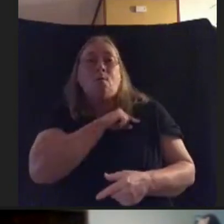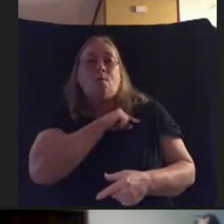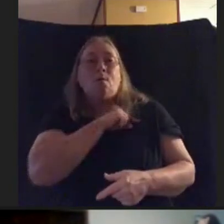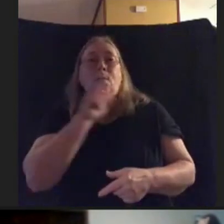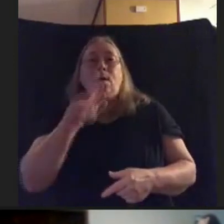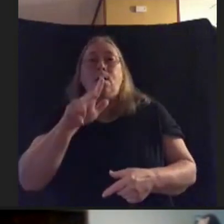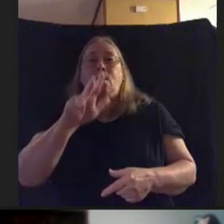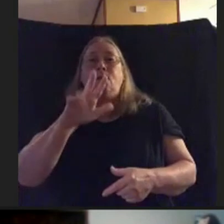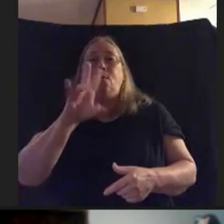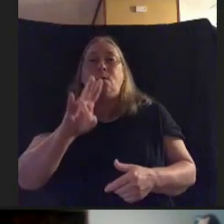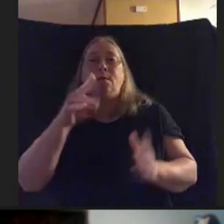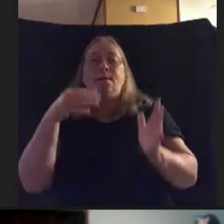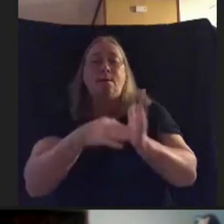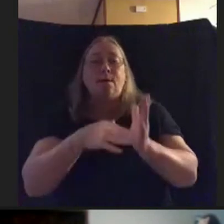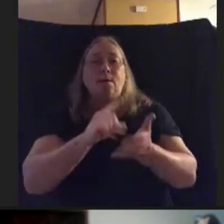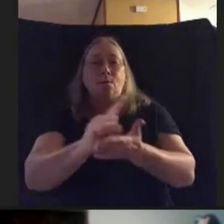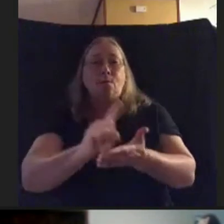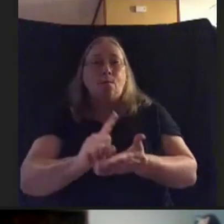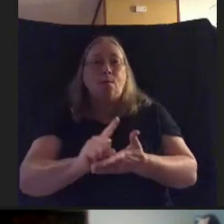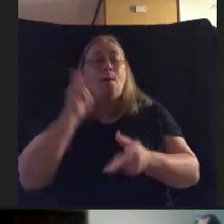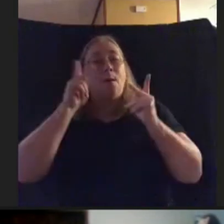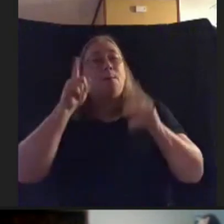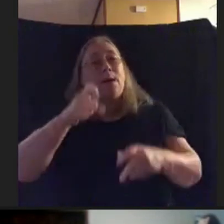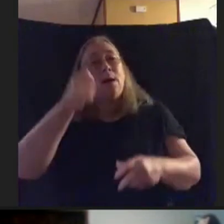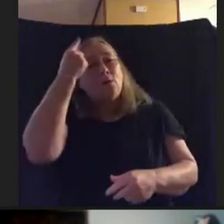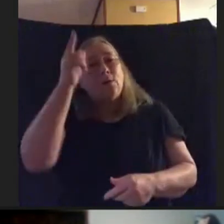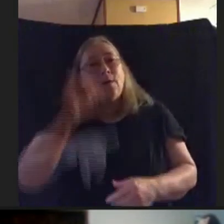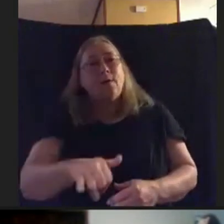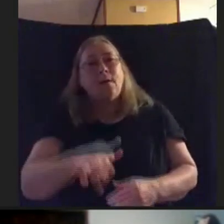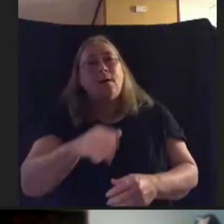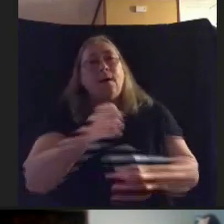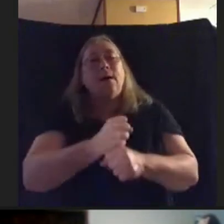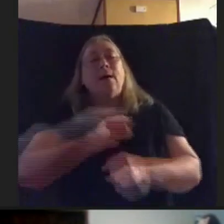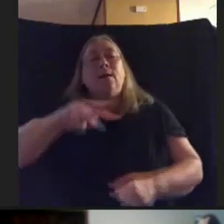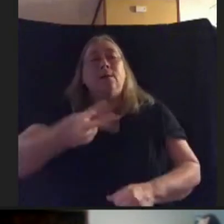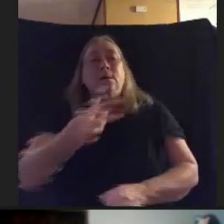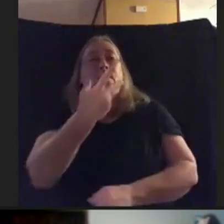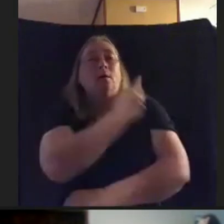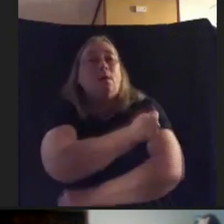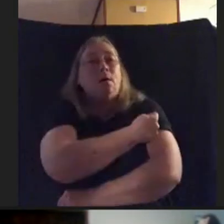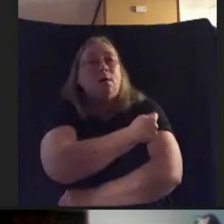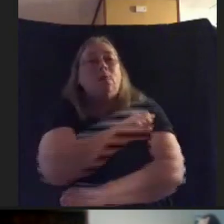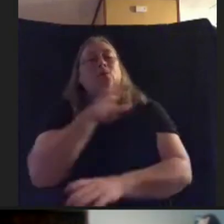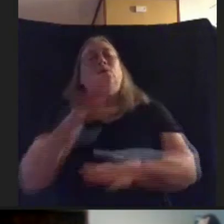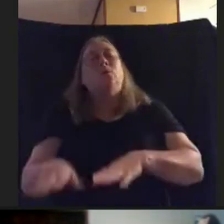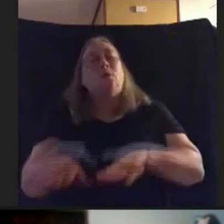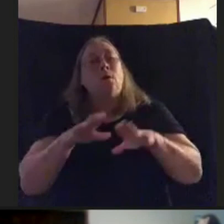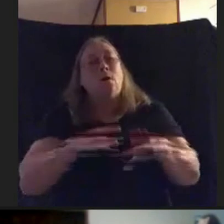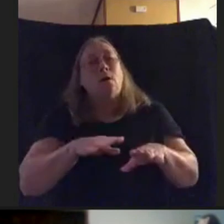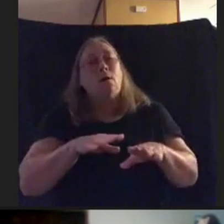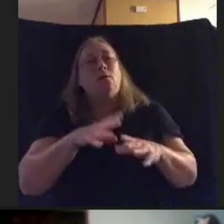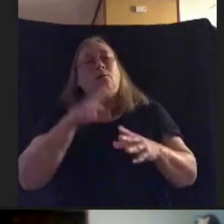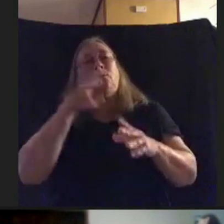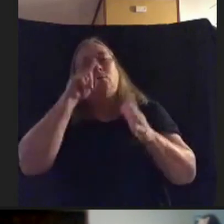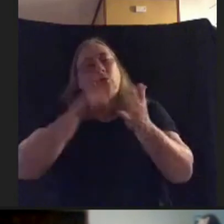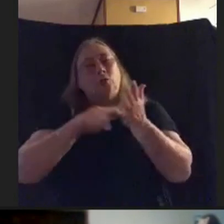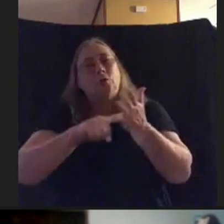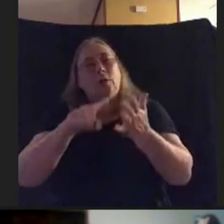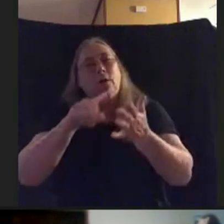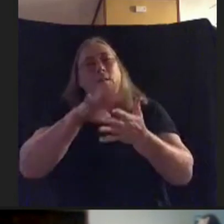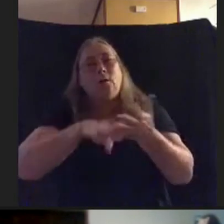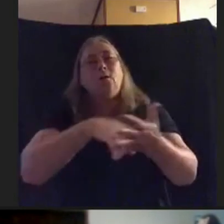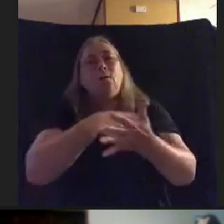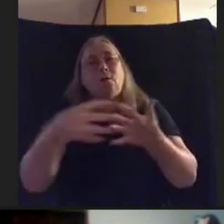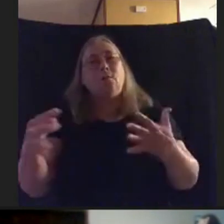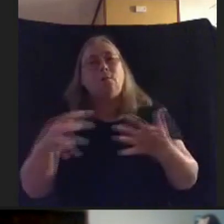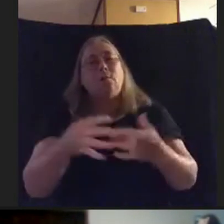37,000 a week. People need to understand that you will get your second doses. Just be calm and check with the scheduler. Jim Craig, the man